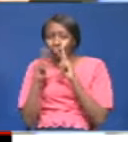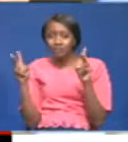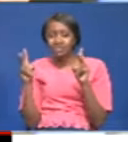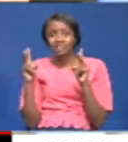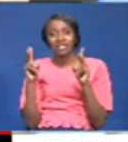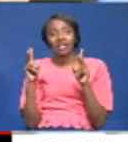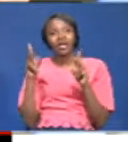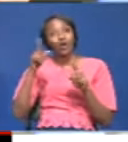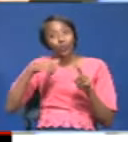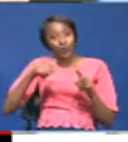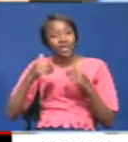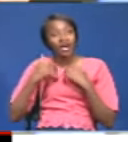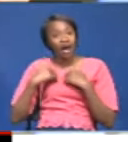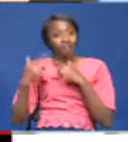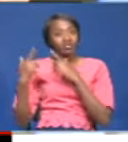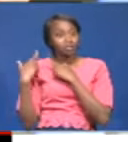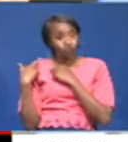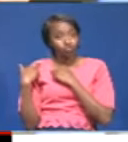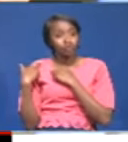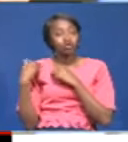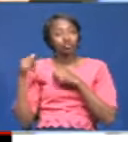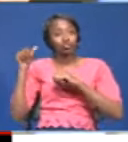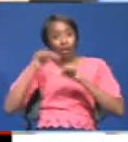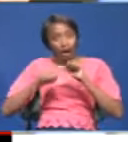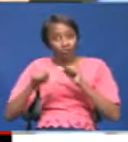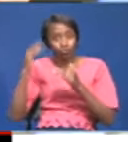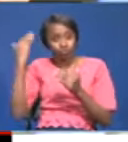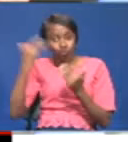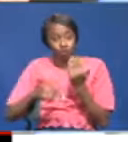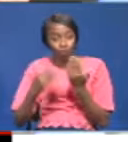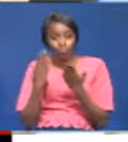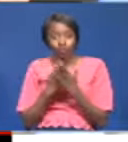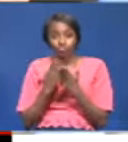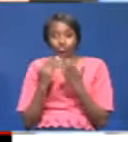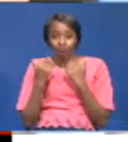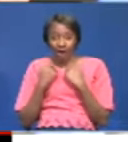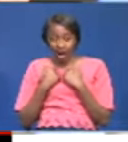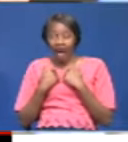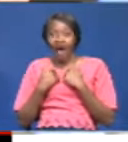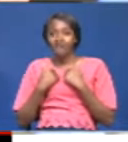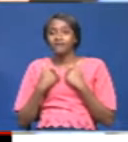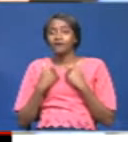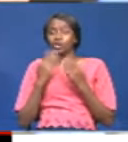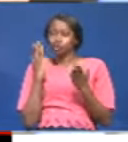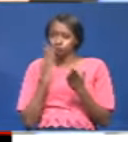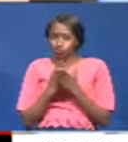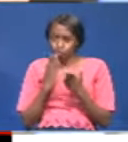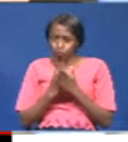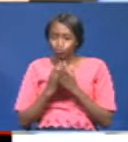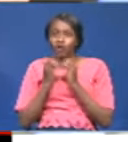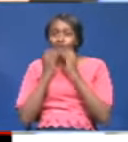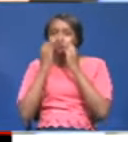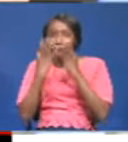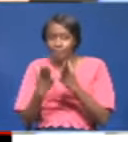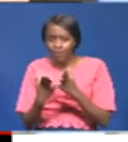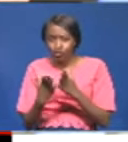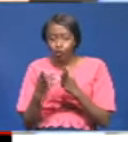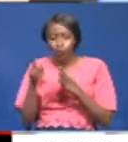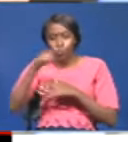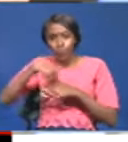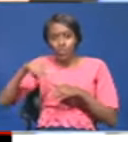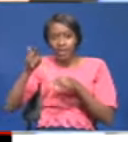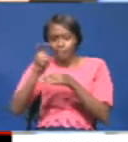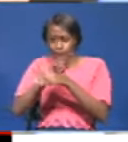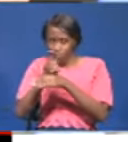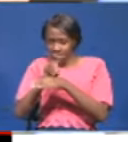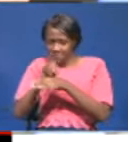mandate. We have a full internal report. So what we're doing right now, we monitor these guys 24/7. So we